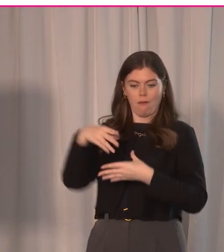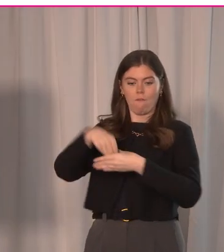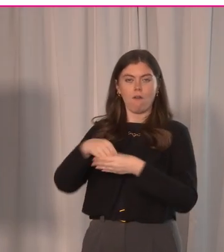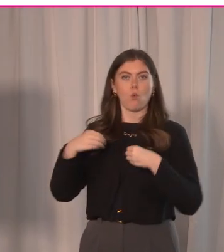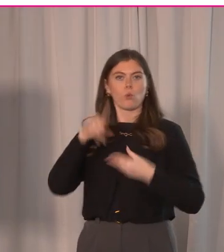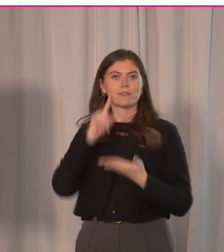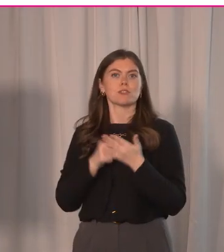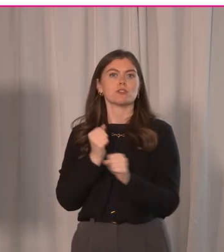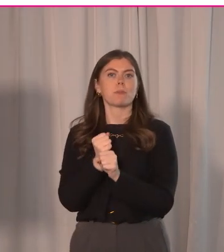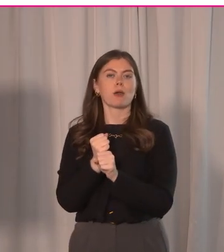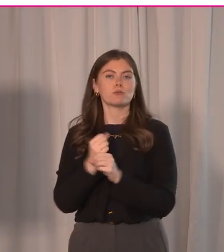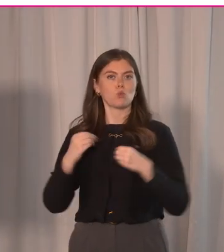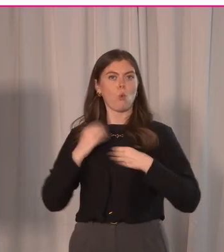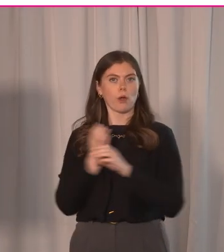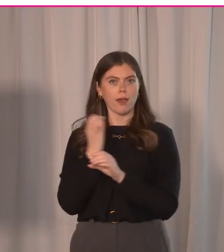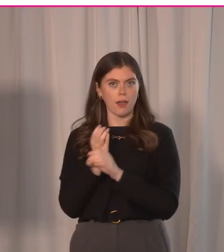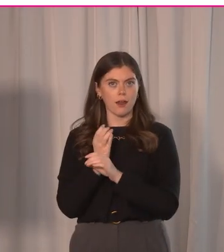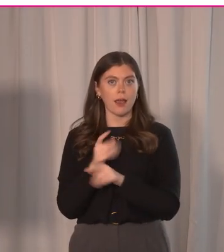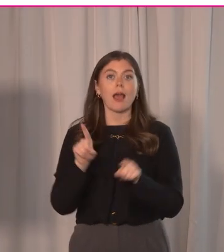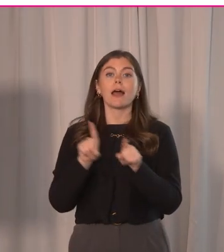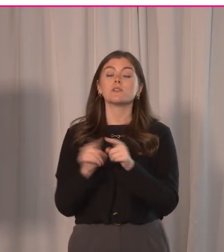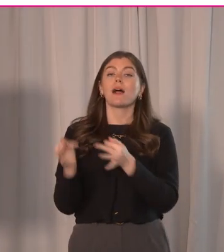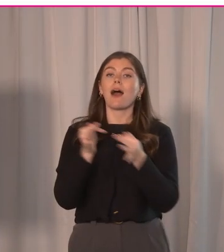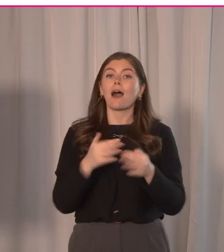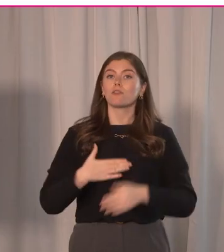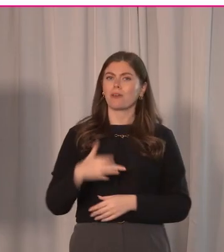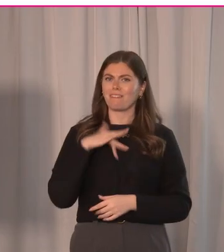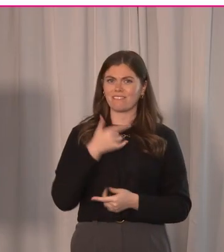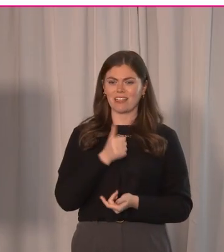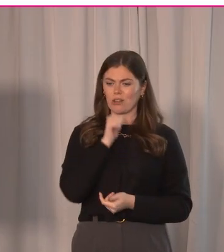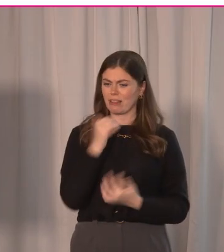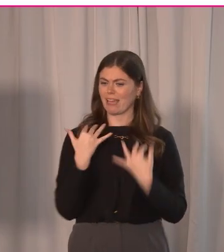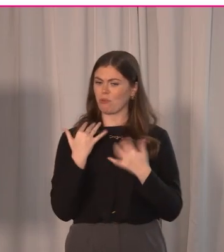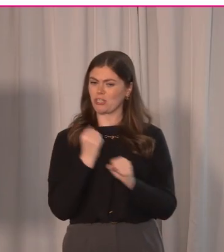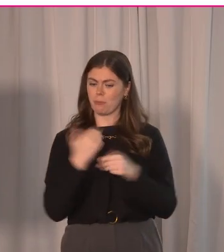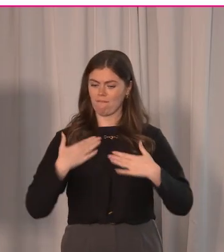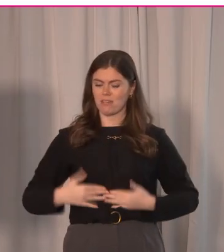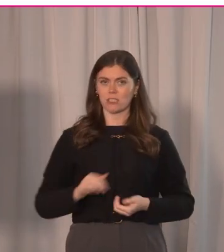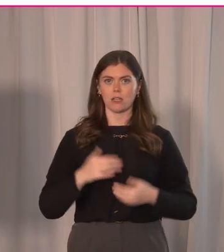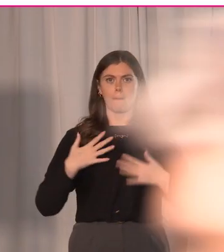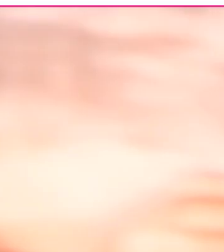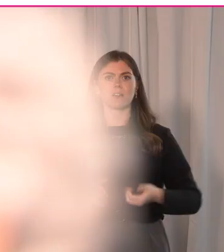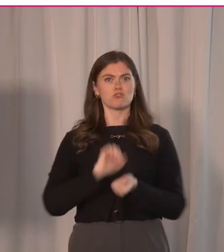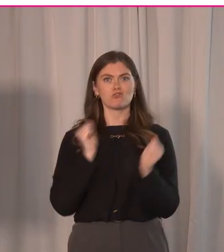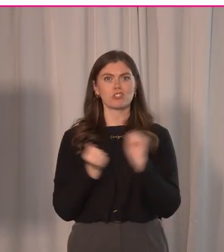care. And antenatally, they also weren't given, they didn't feel they were given enough information on physical changes to their body.